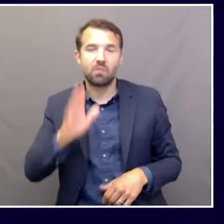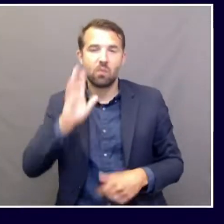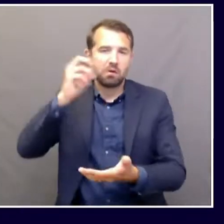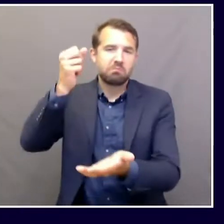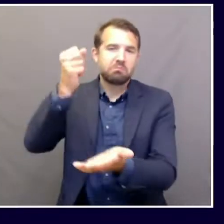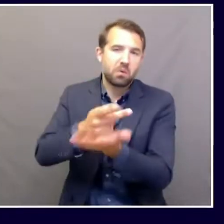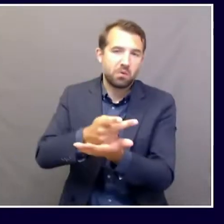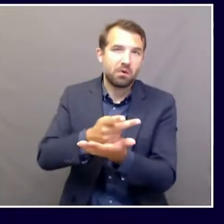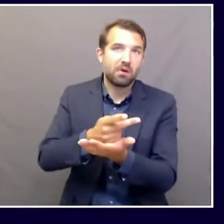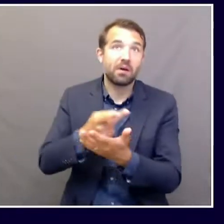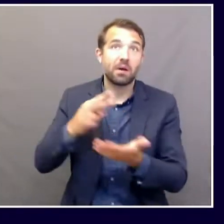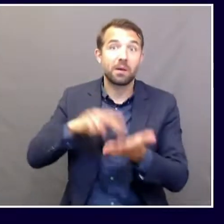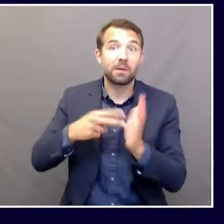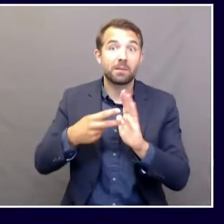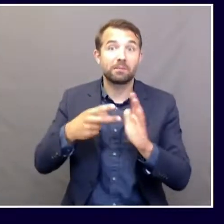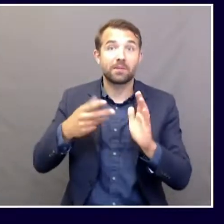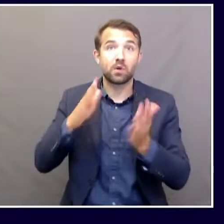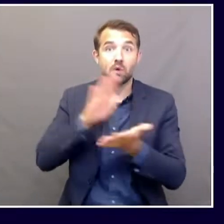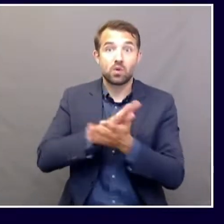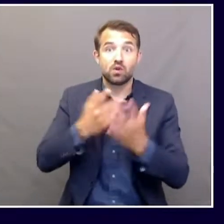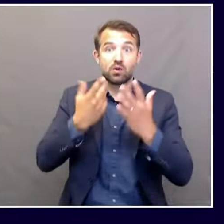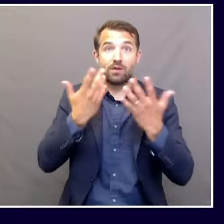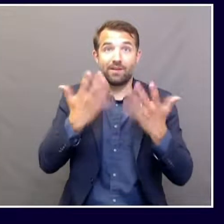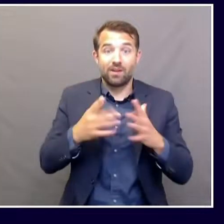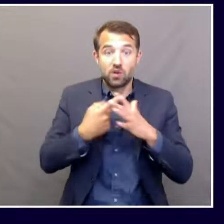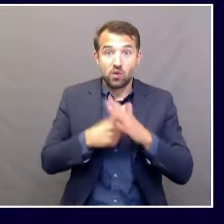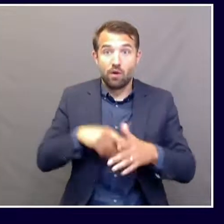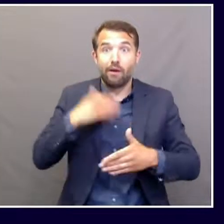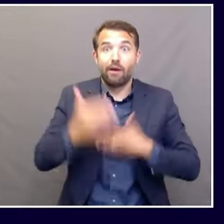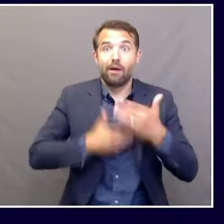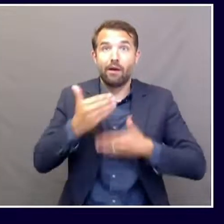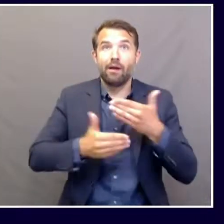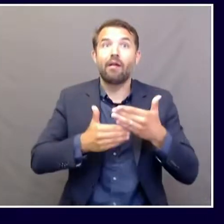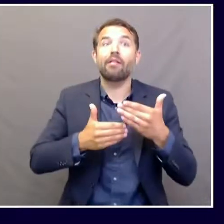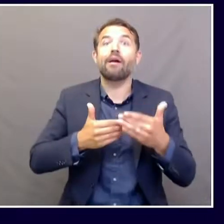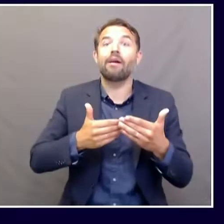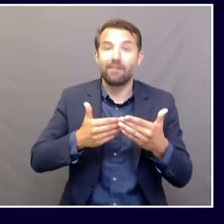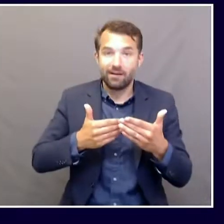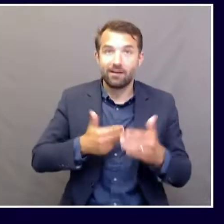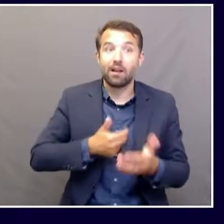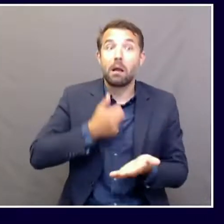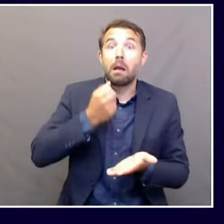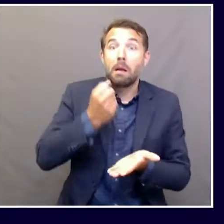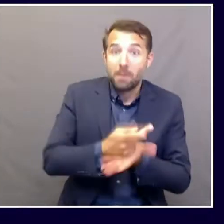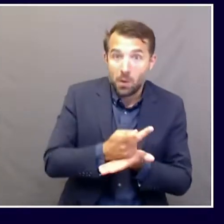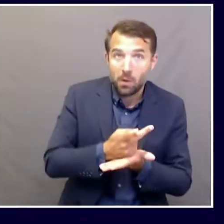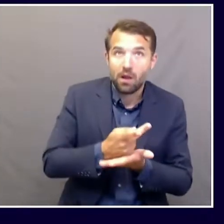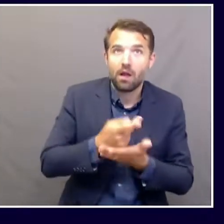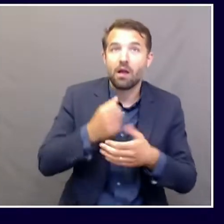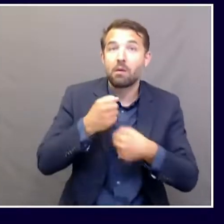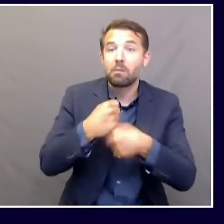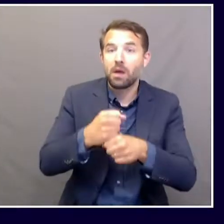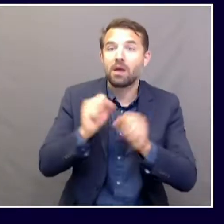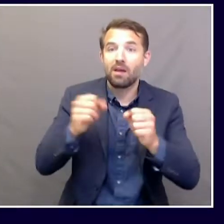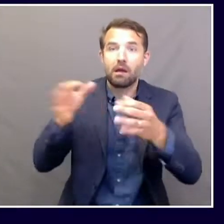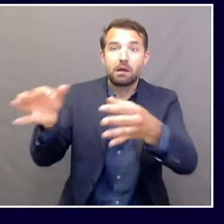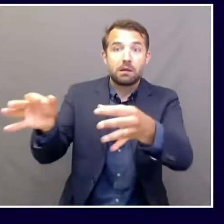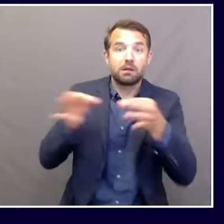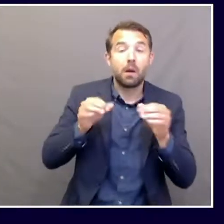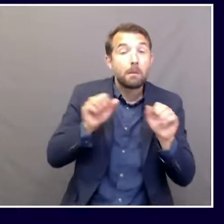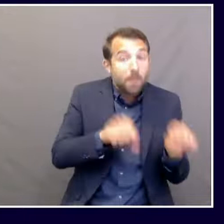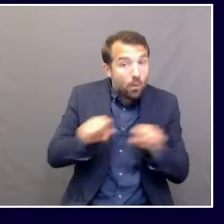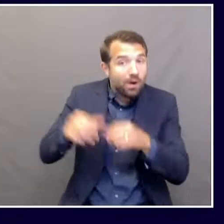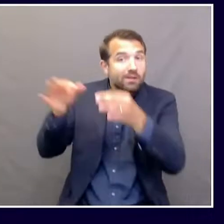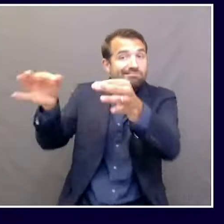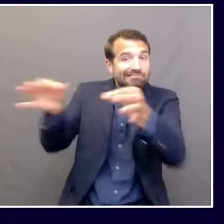the timeline that folks are looking at. Could it be sooner? Hopefully. Might it be later? That's a possibility. In terms of how and